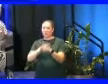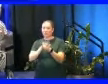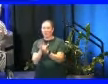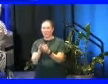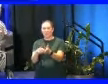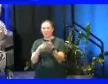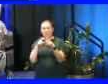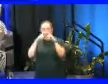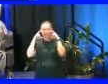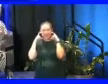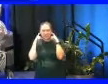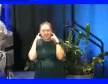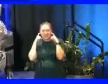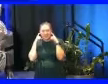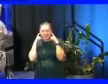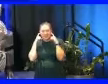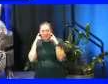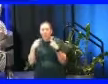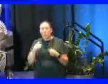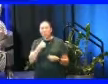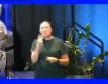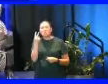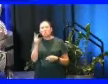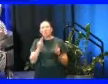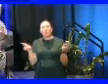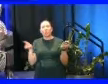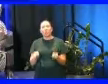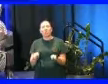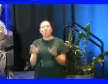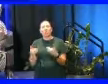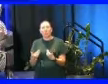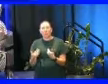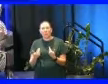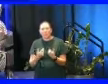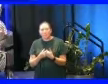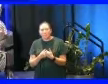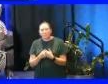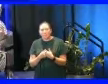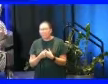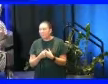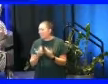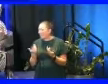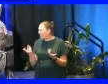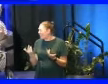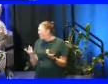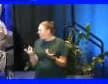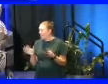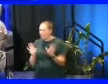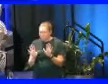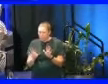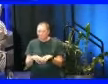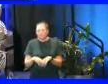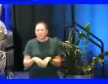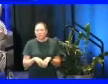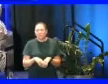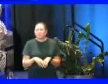but picture this, we're 2 in a room with a mask, with no mask. I'm like, I mean, what's going on with that? But like they